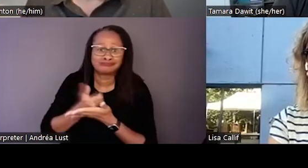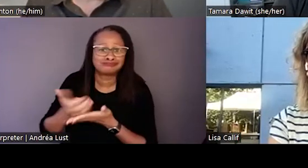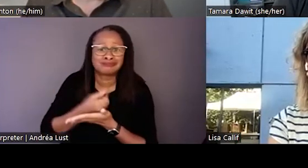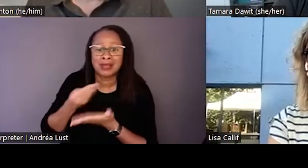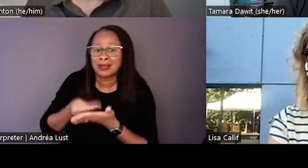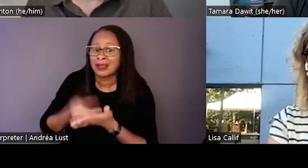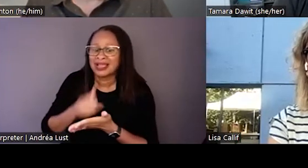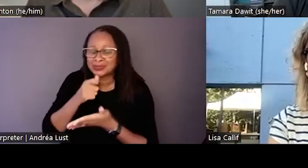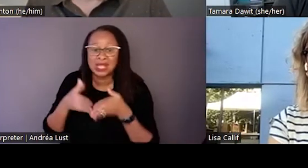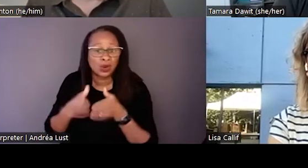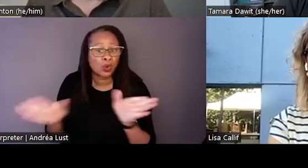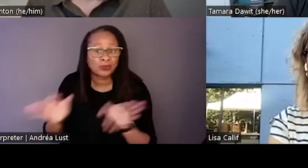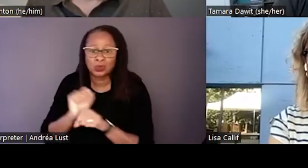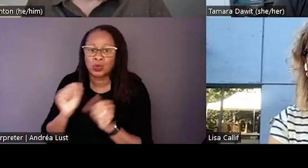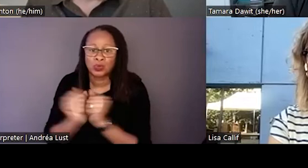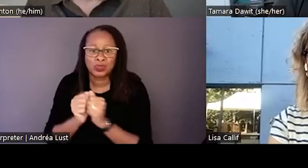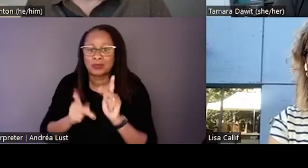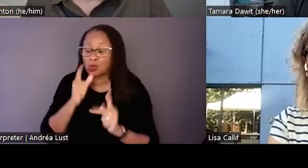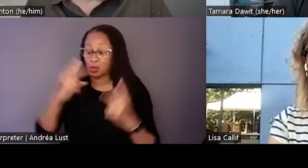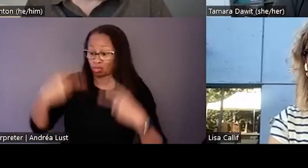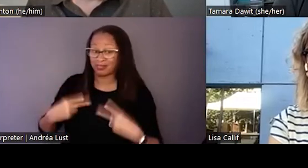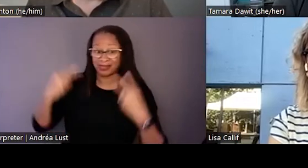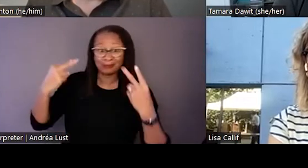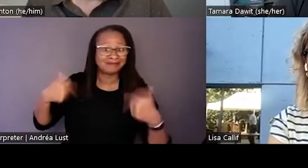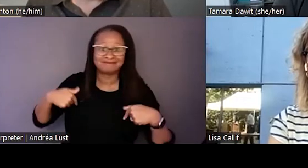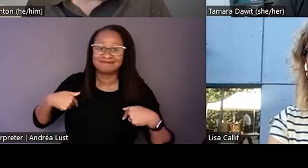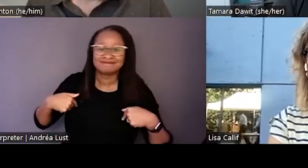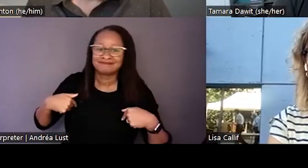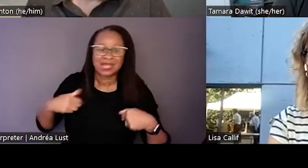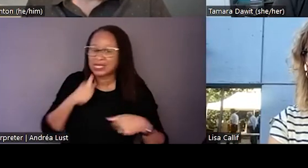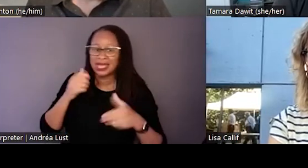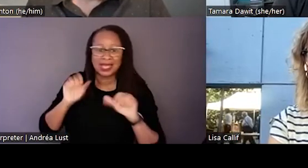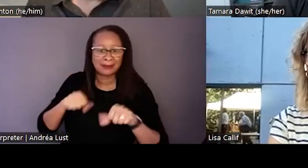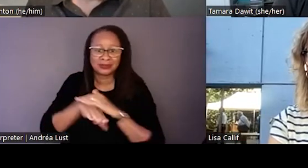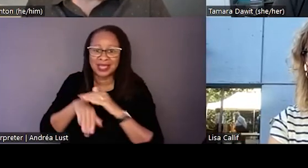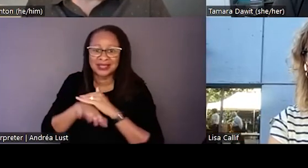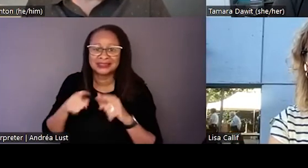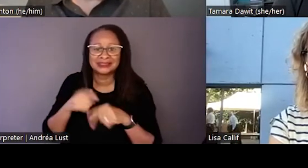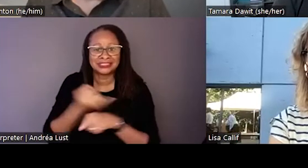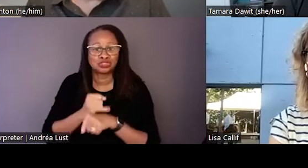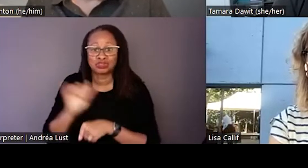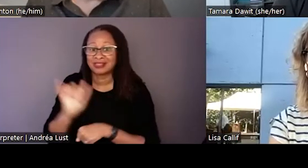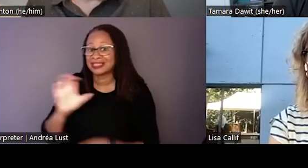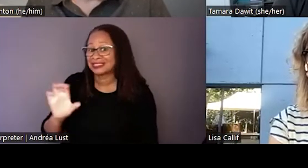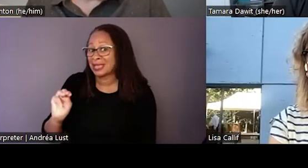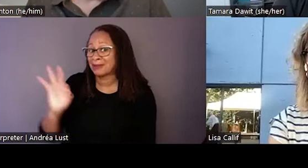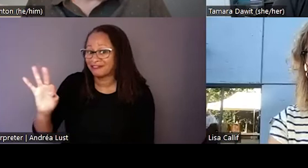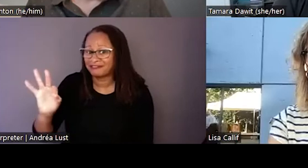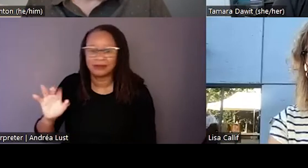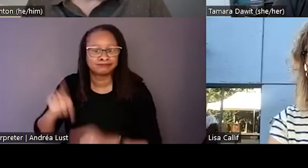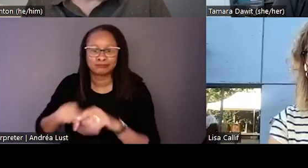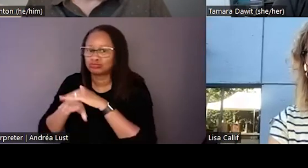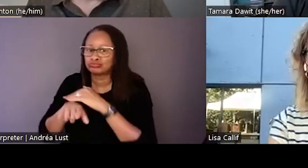open to working with people who looked like me. We were not able to access, you know, institutions like the CMF. We weren't able to